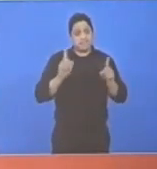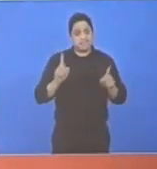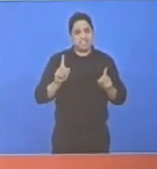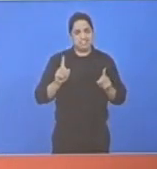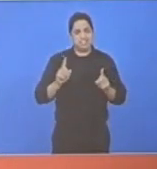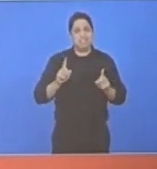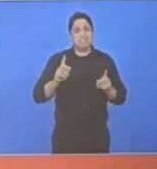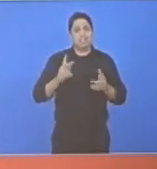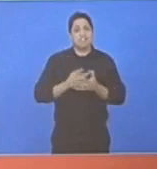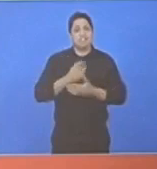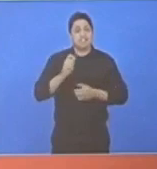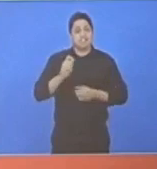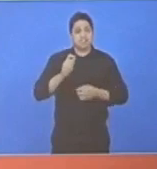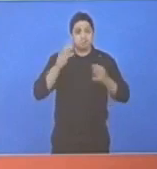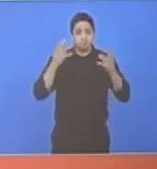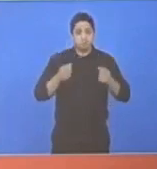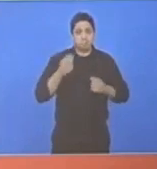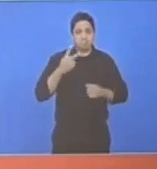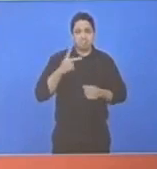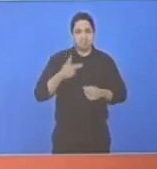But